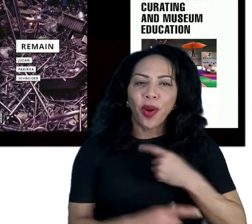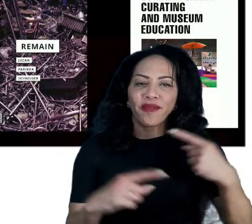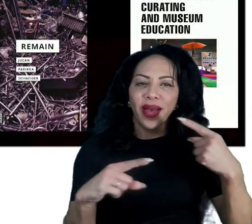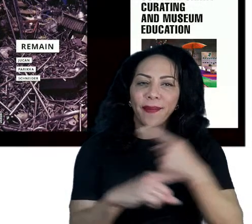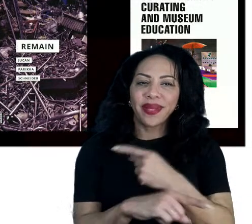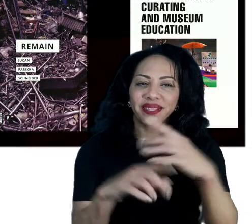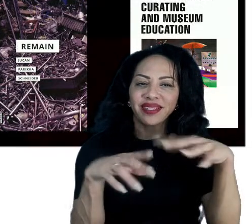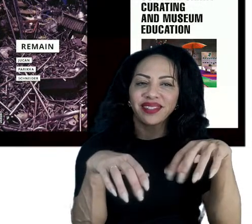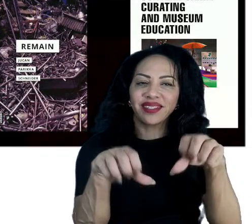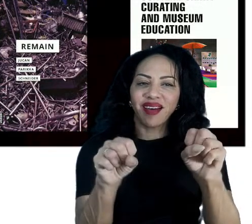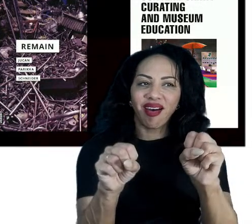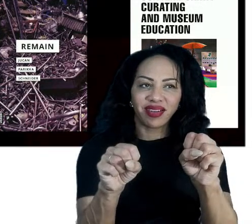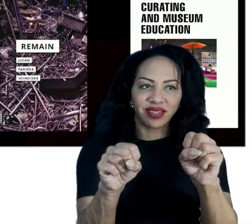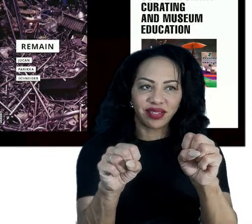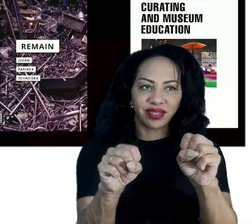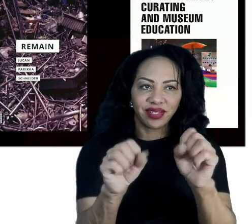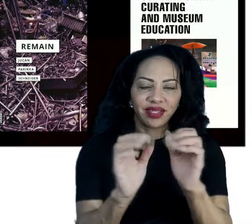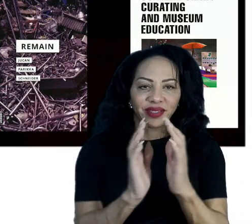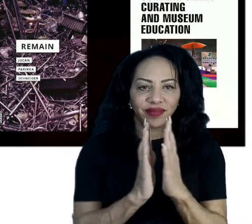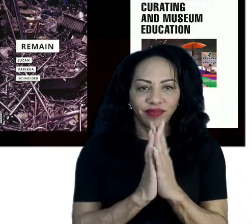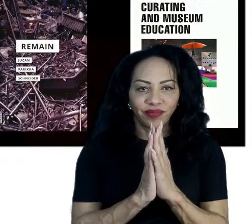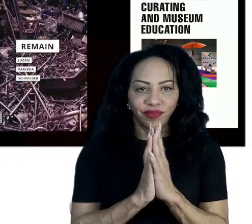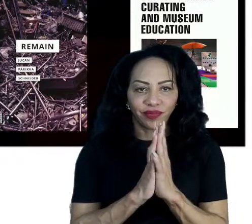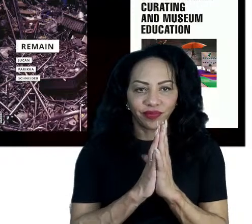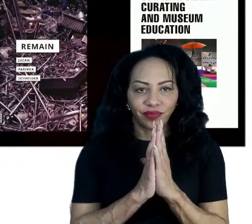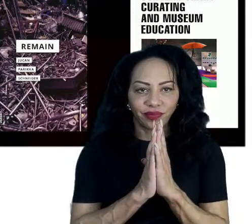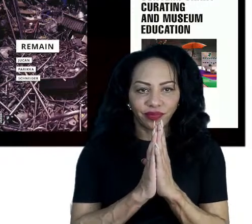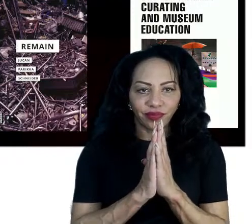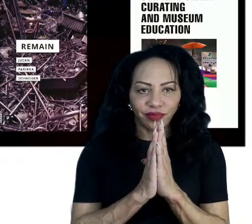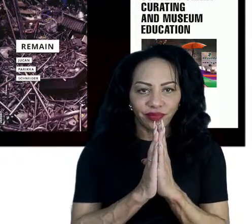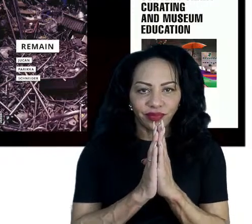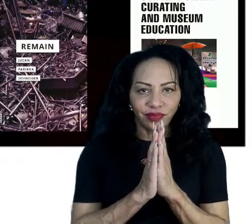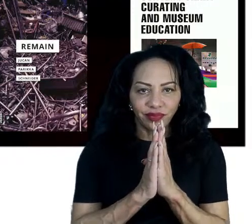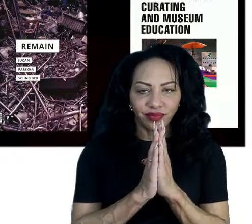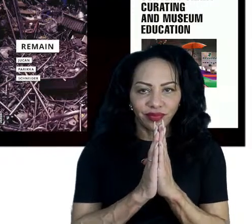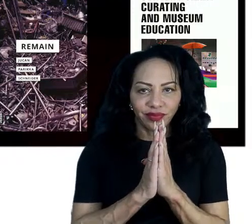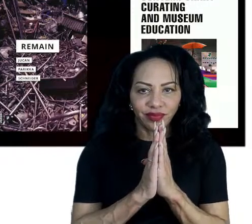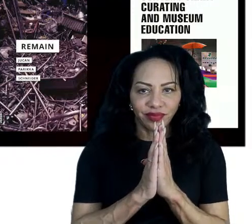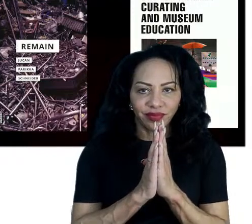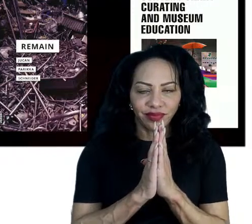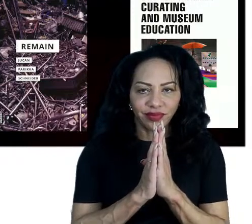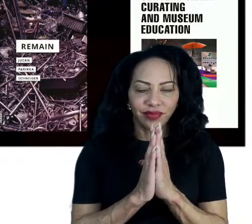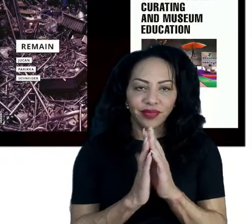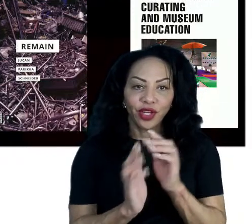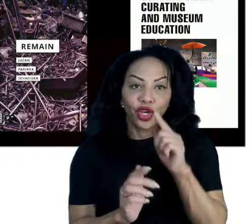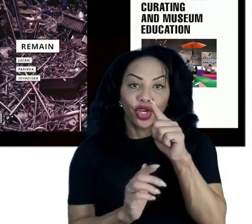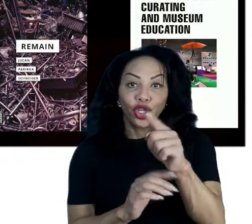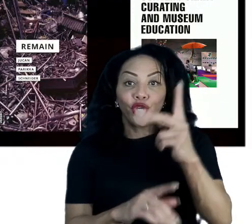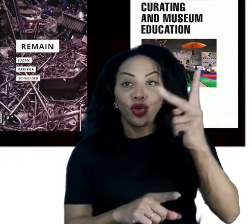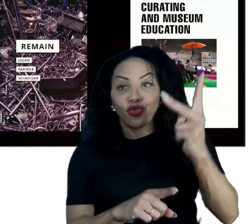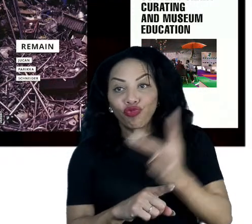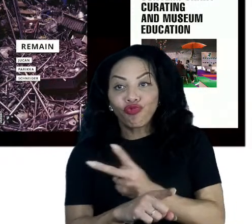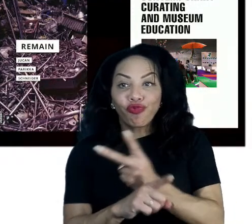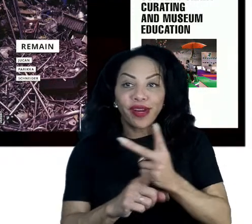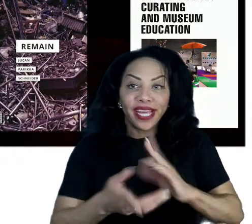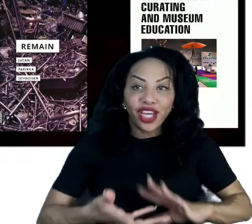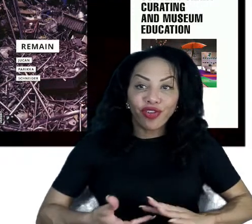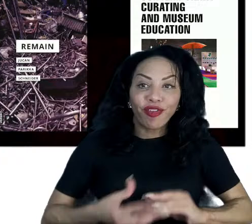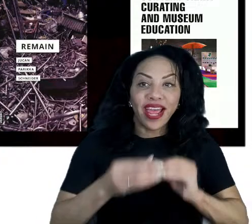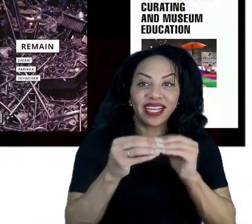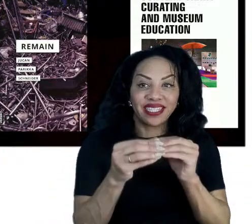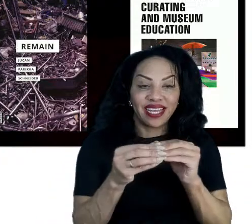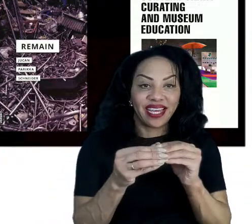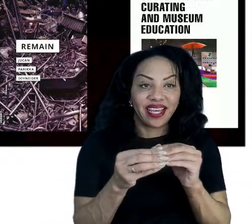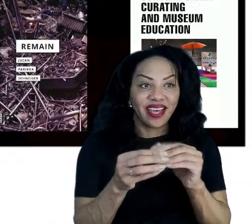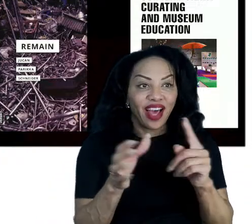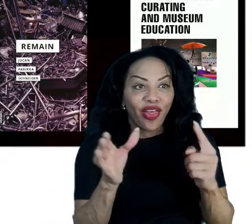was about how important the context of you recreating the office in the Arnolfini was the fact that it was still in the Arnolfini.